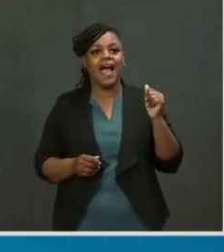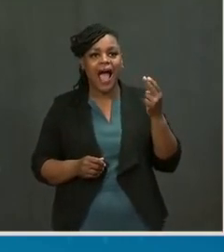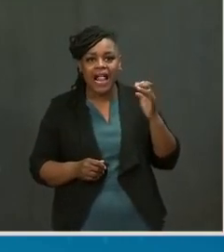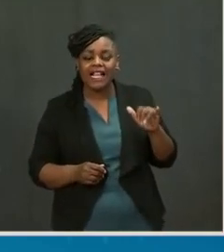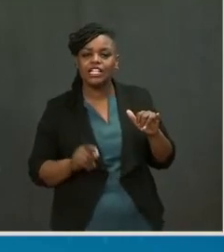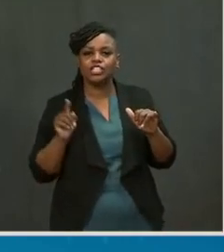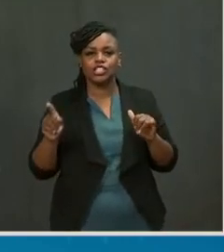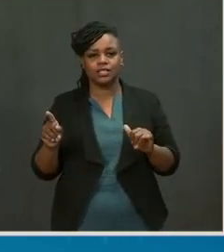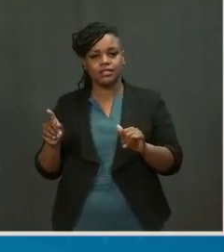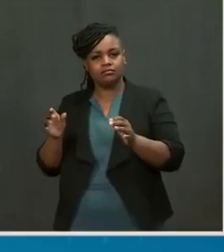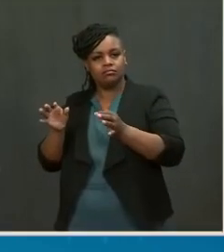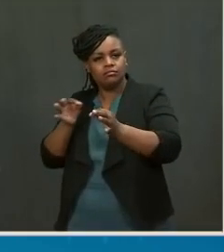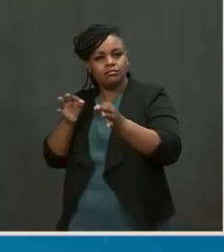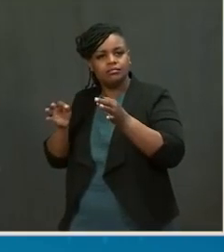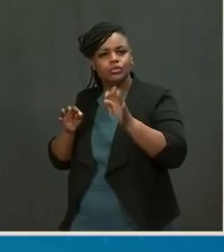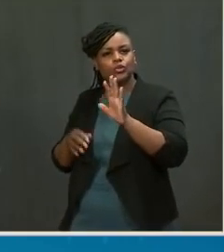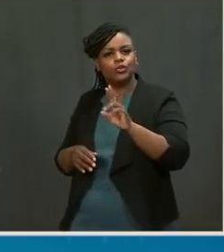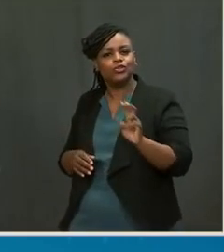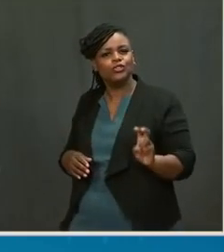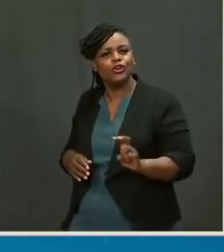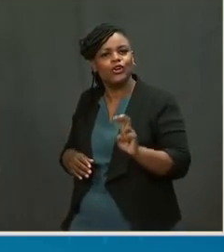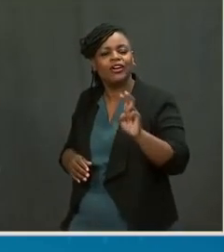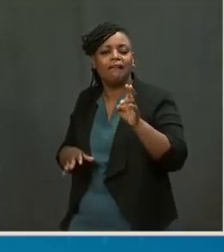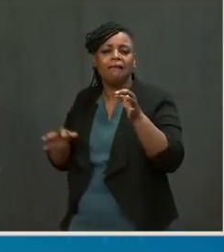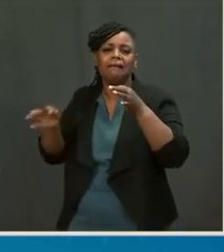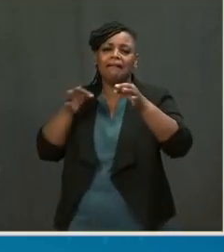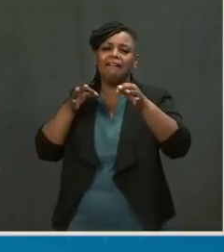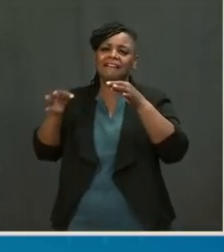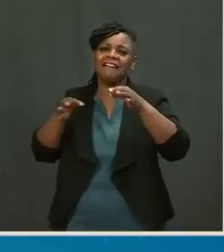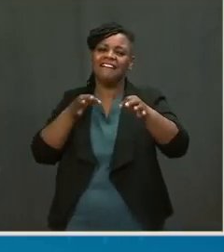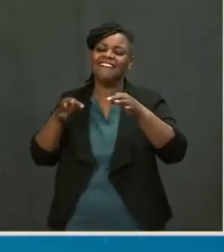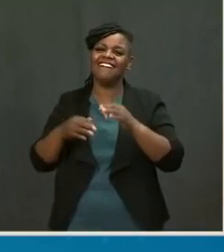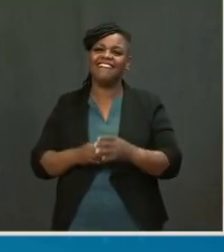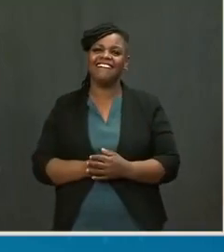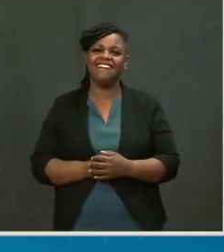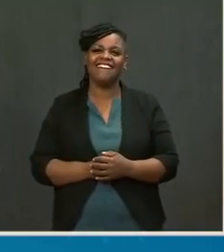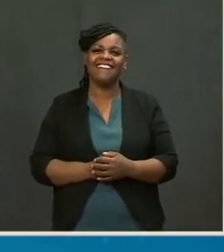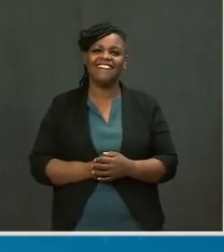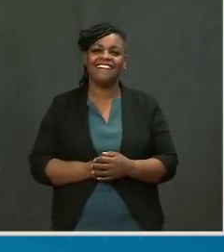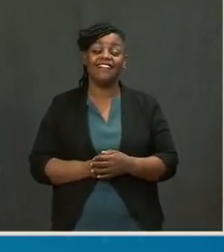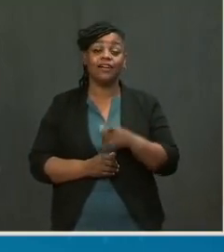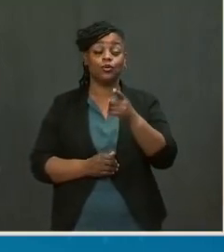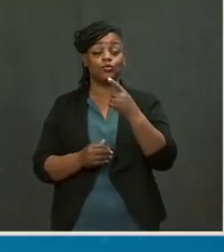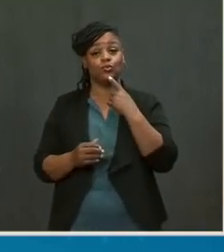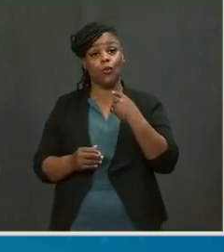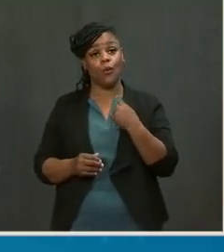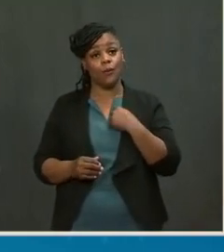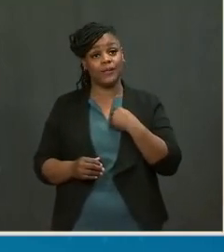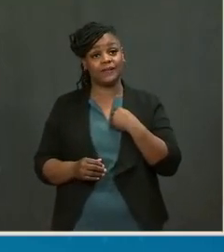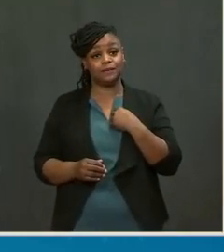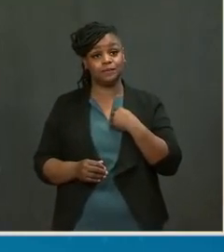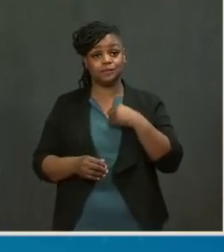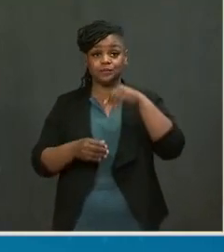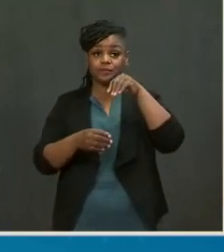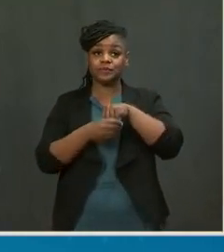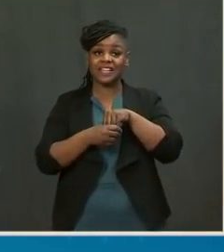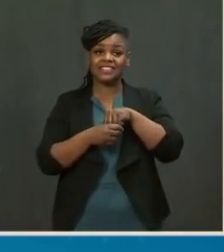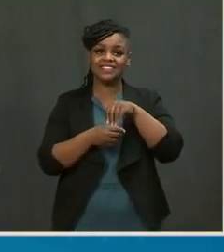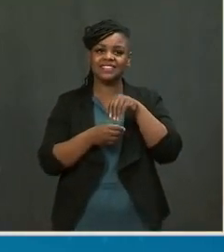journey and showing me, and she was showing me within the interior of the